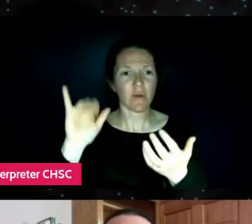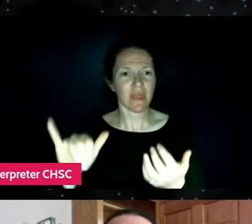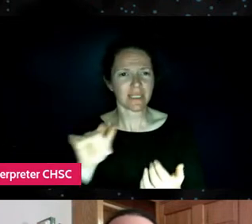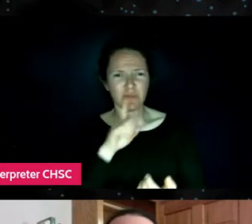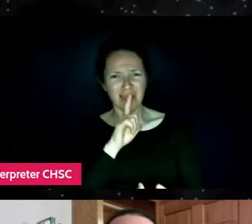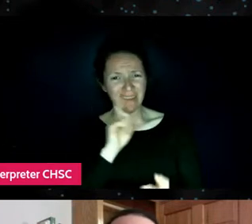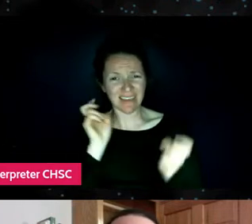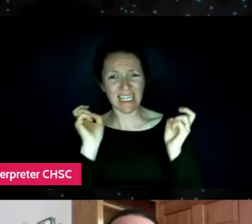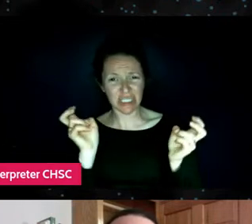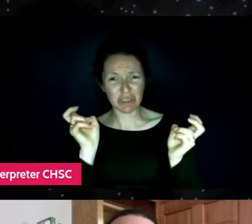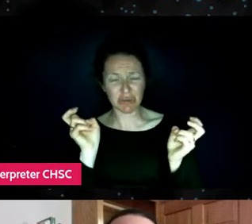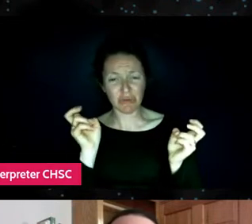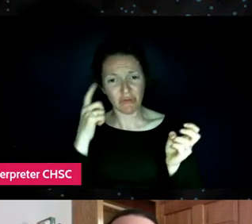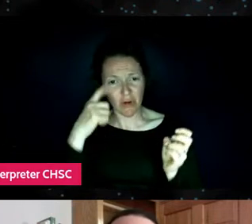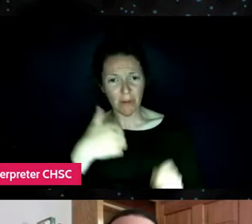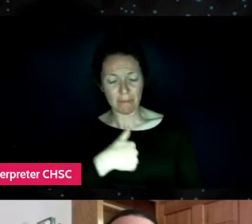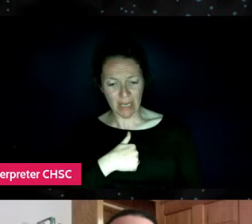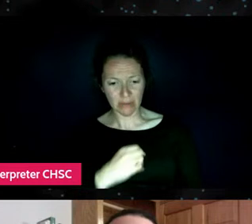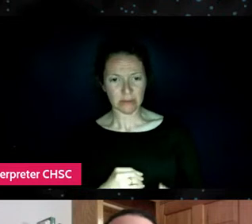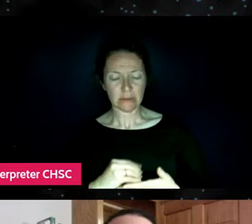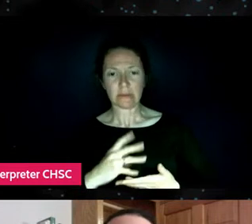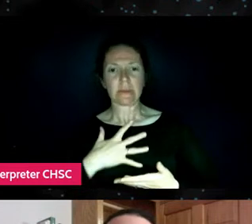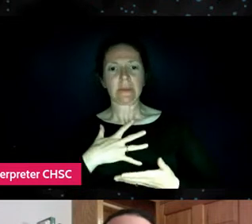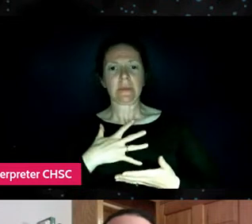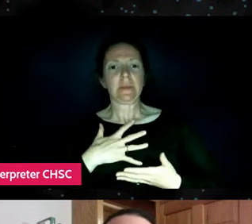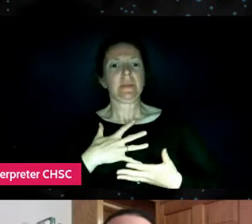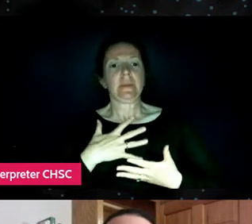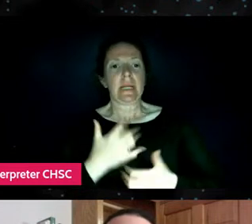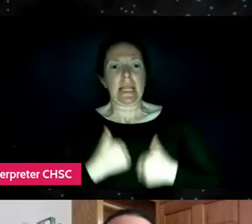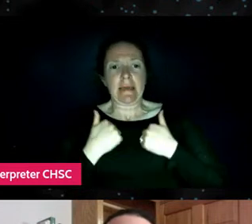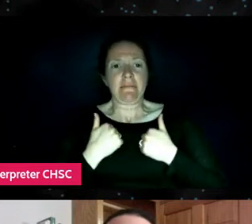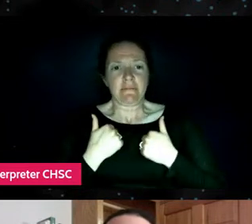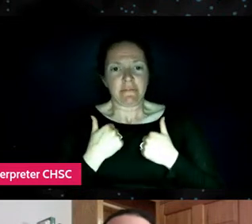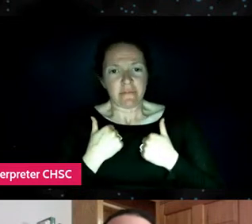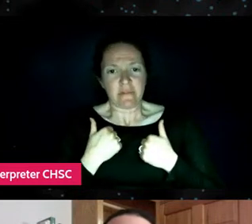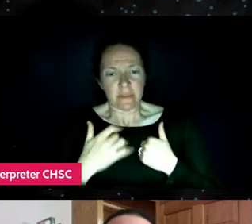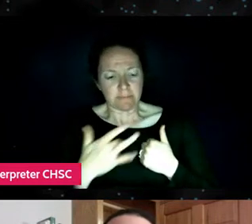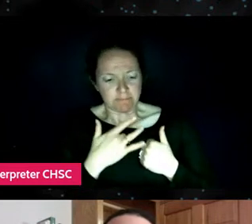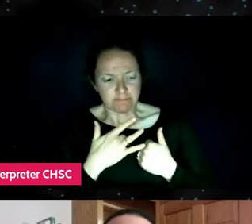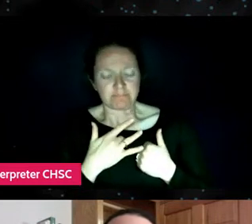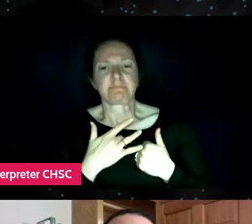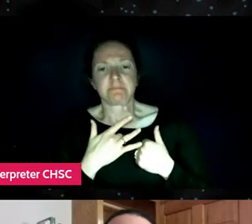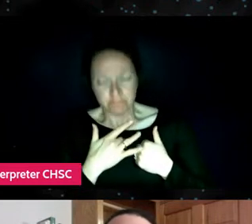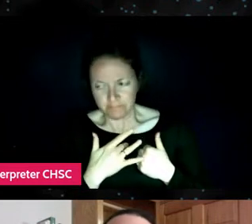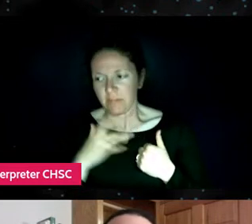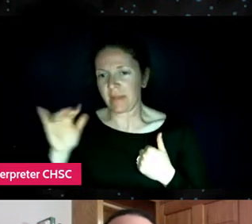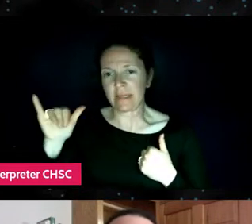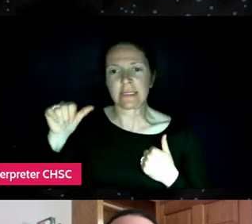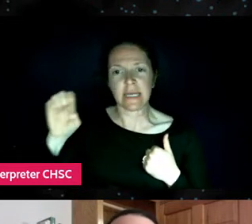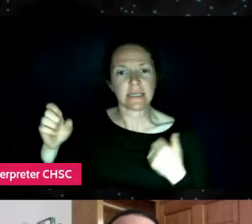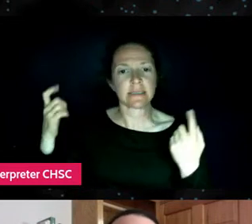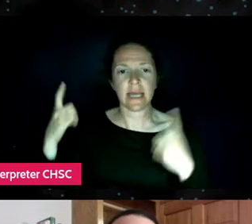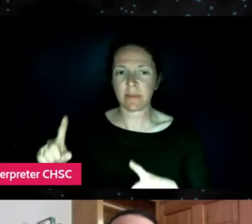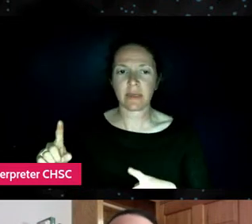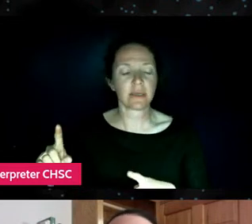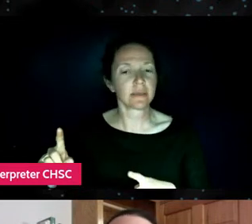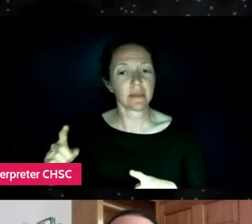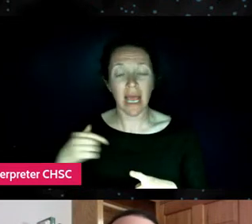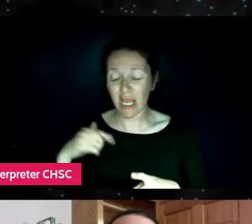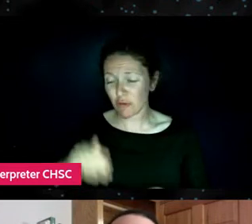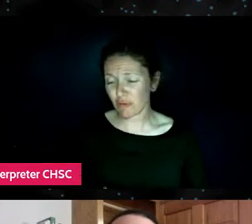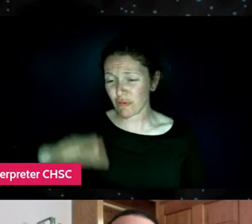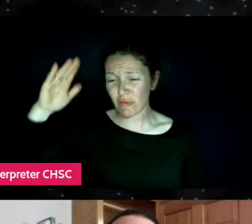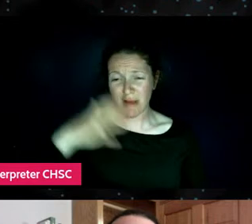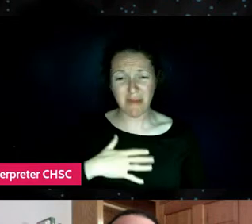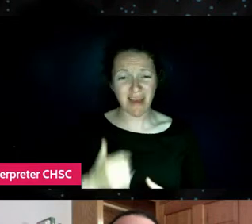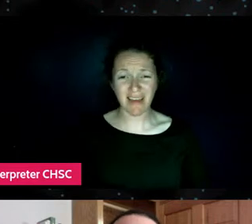issue, defining issue of my life. And so it was kind of an extension when this case came up. I'd grown all my life on a farm